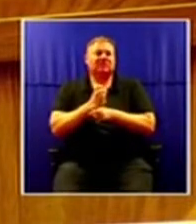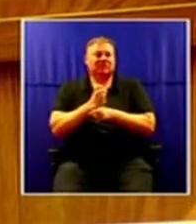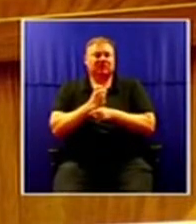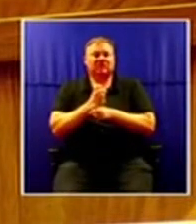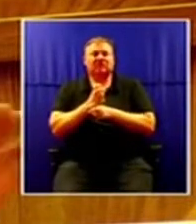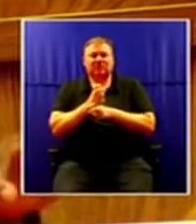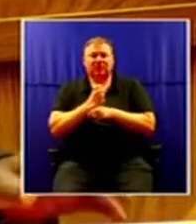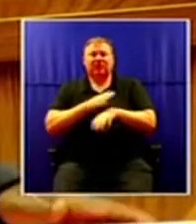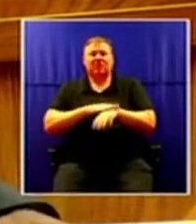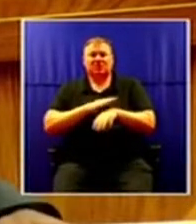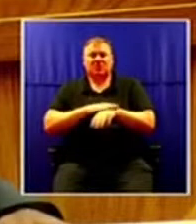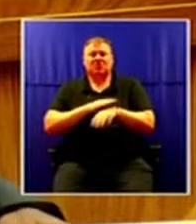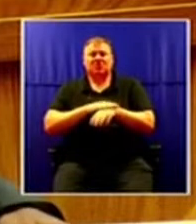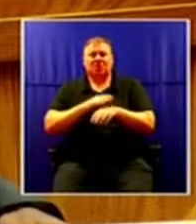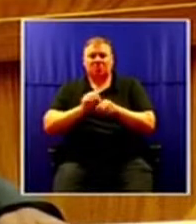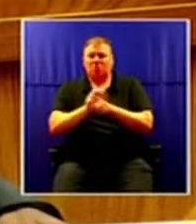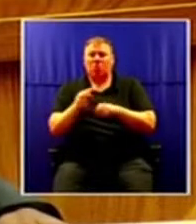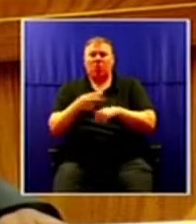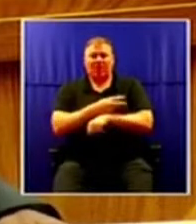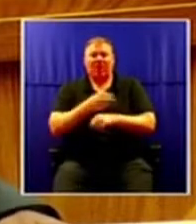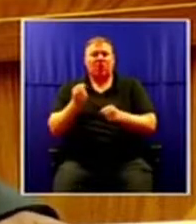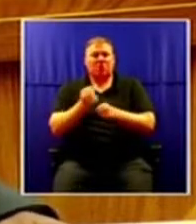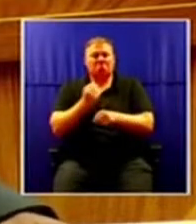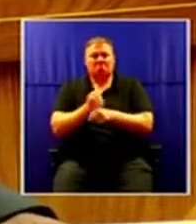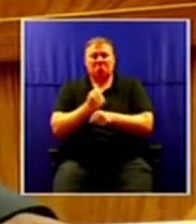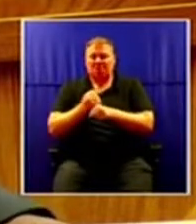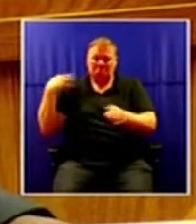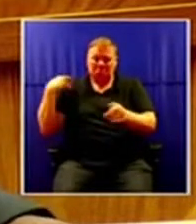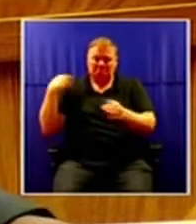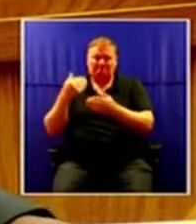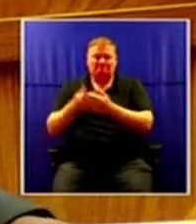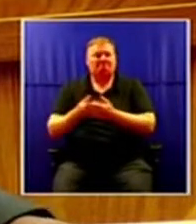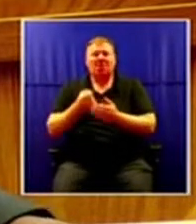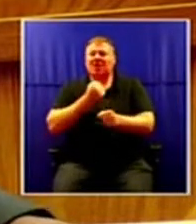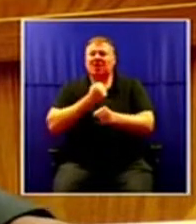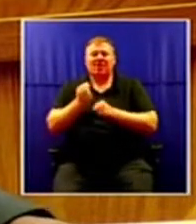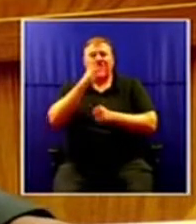has imposed on them, never lost faith.